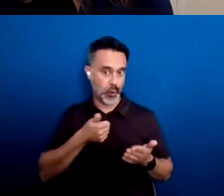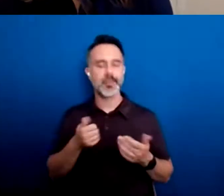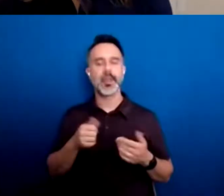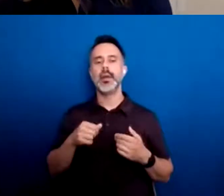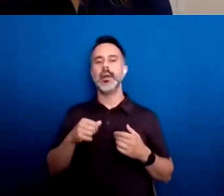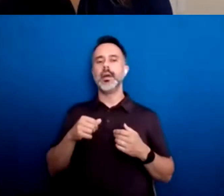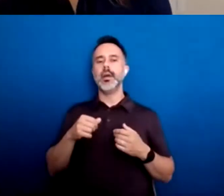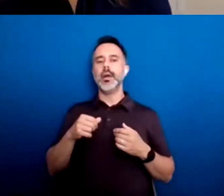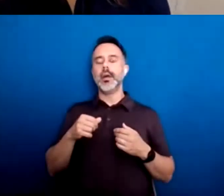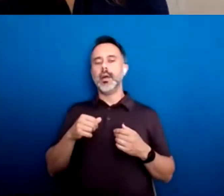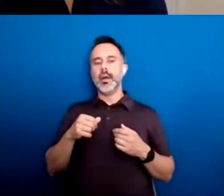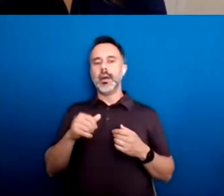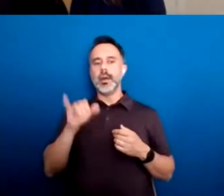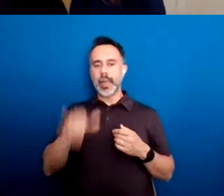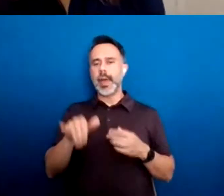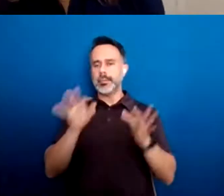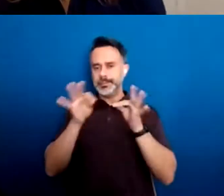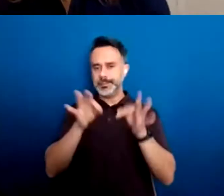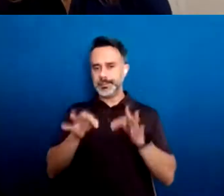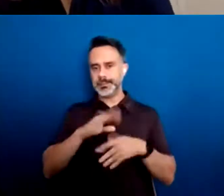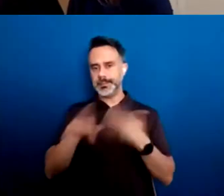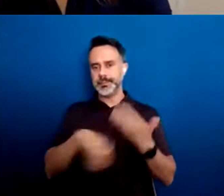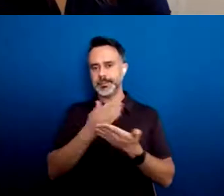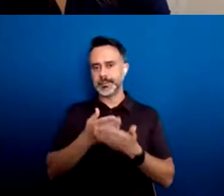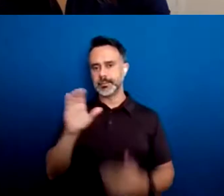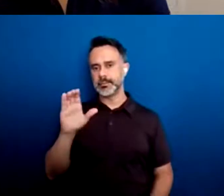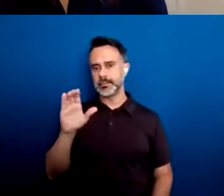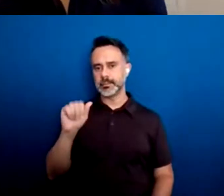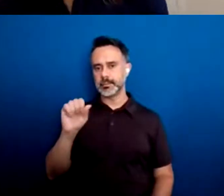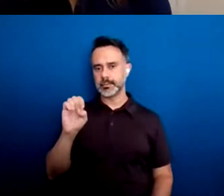it goes through all the cases that were